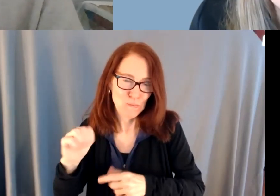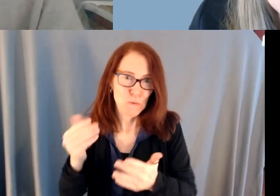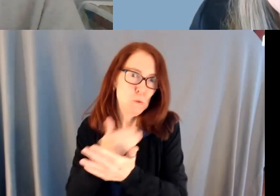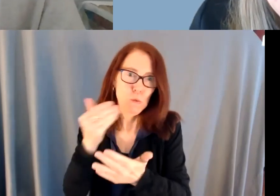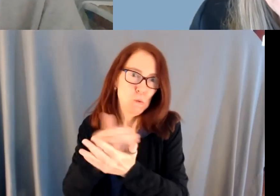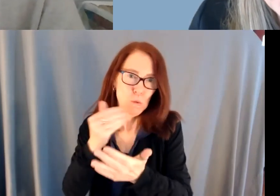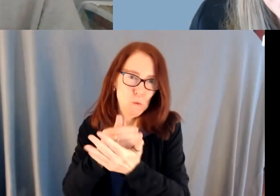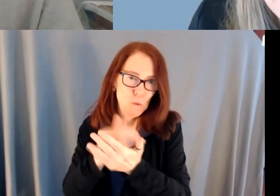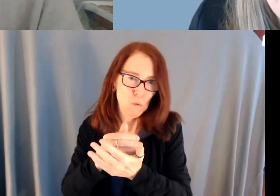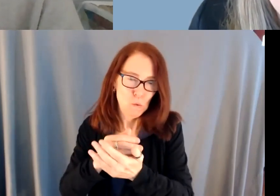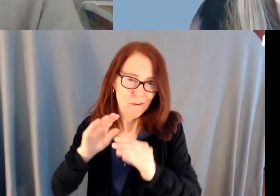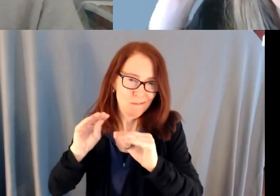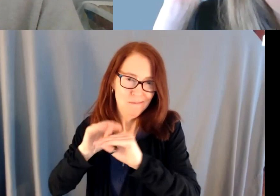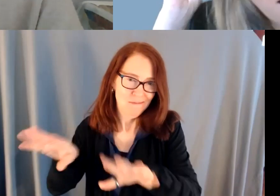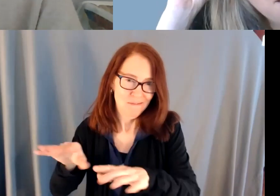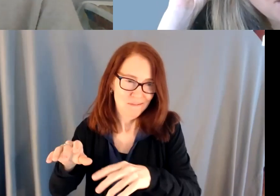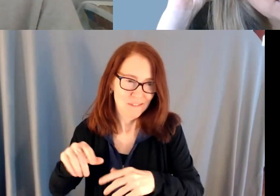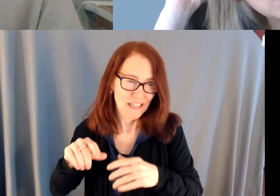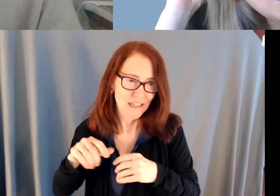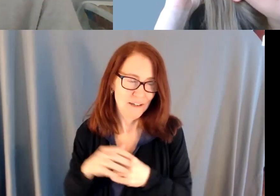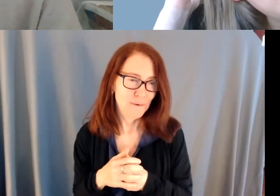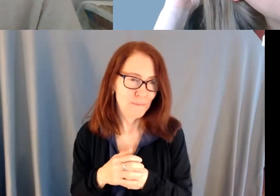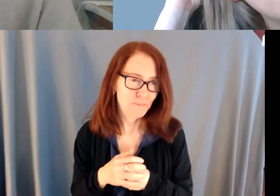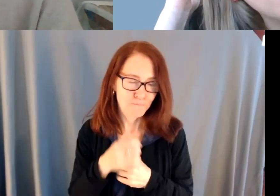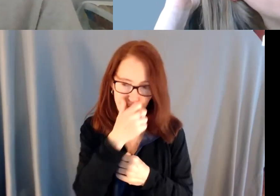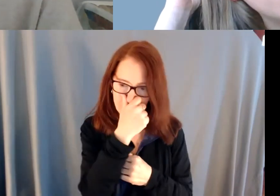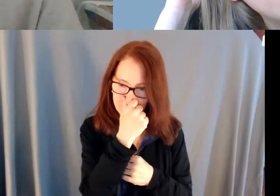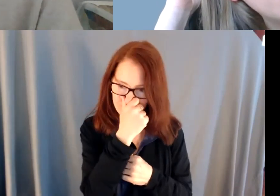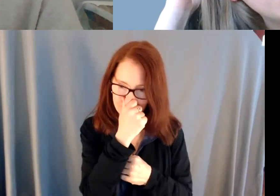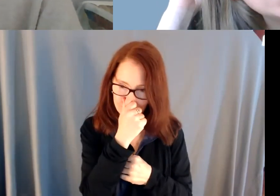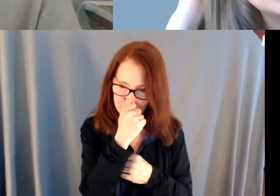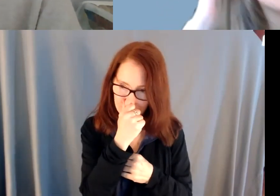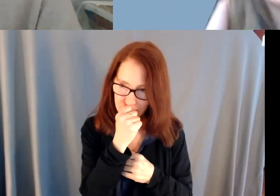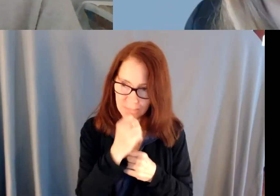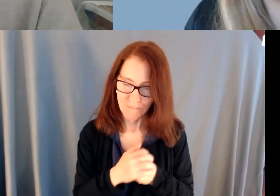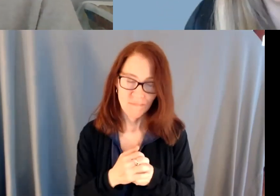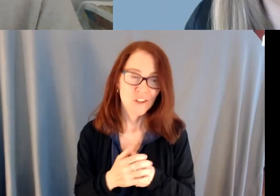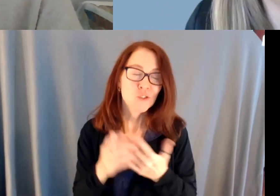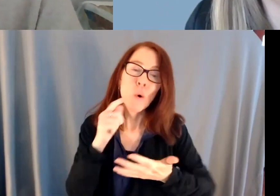But those are some things to think about. And some